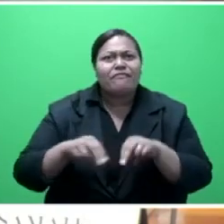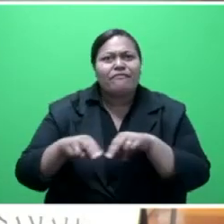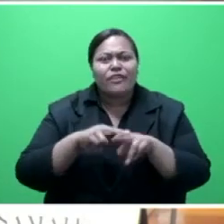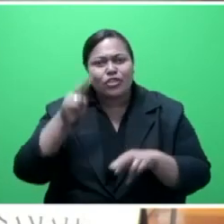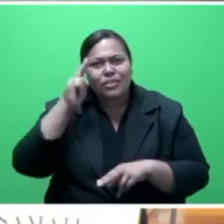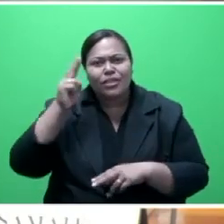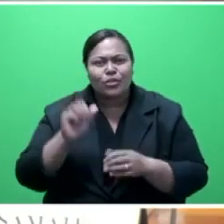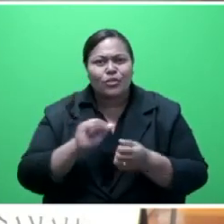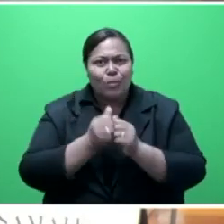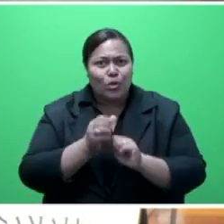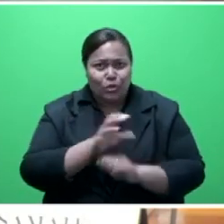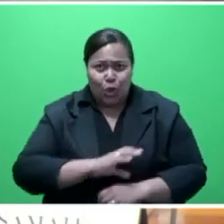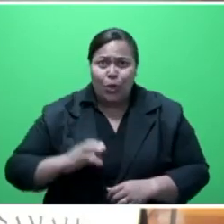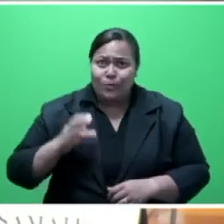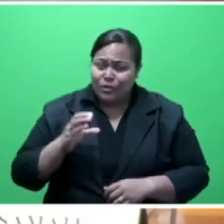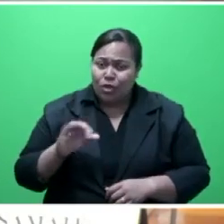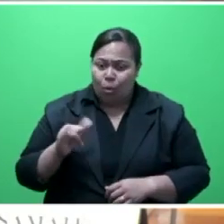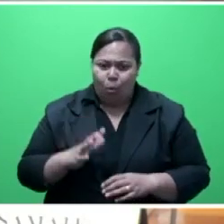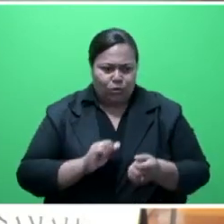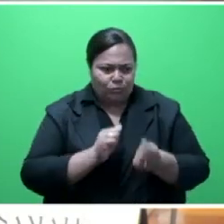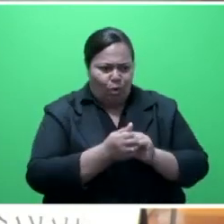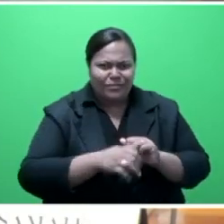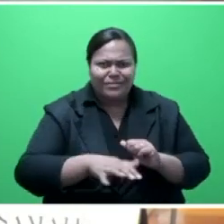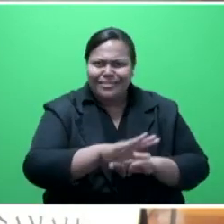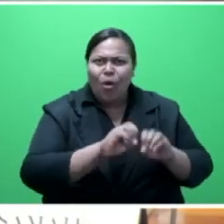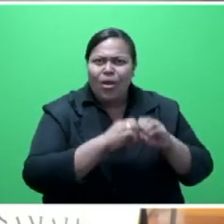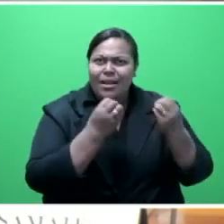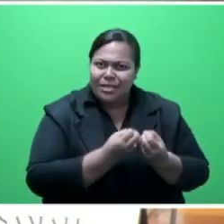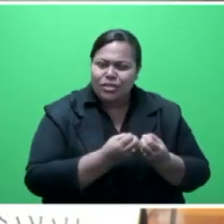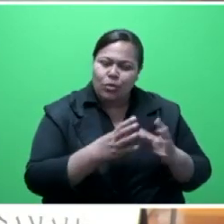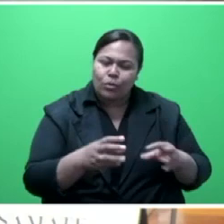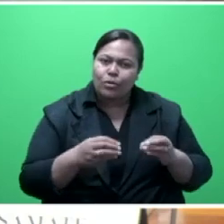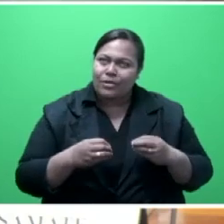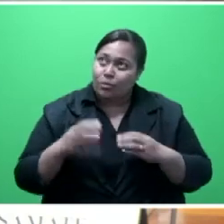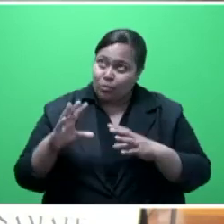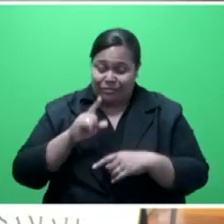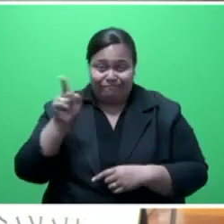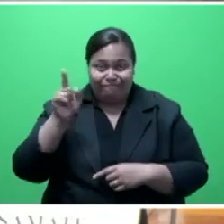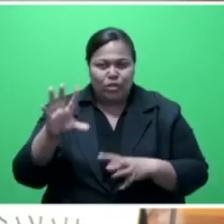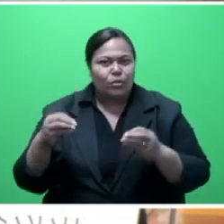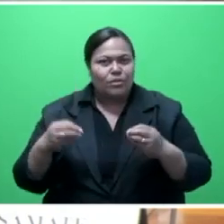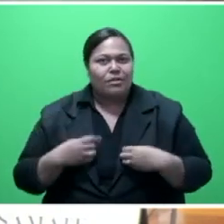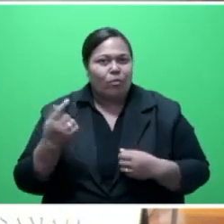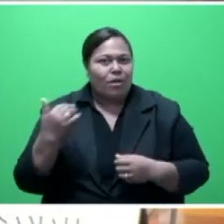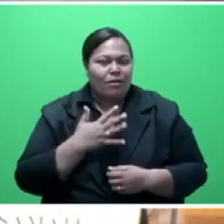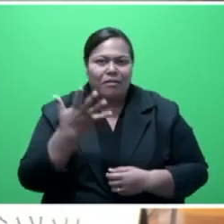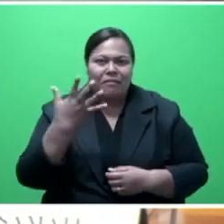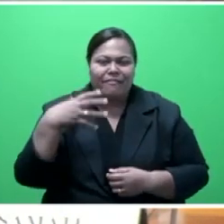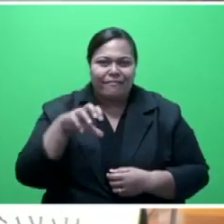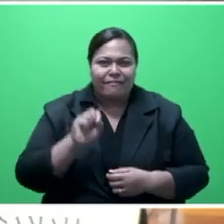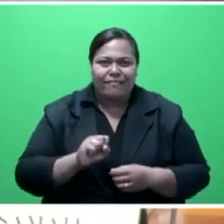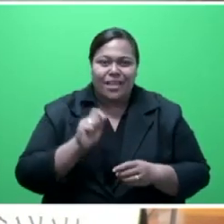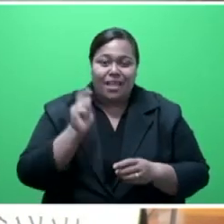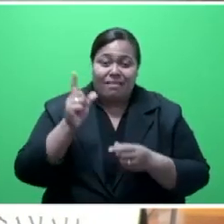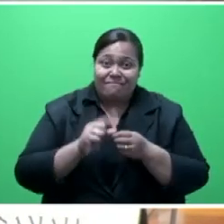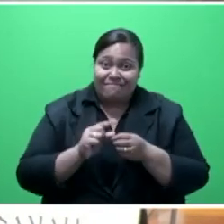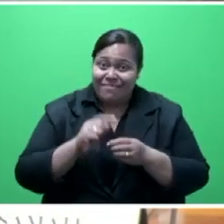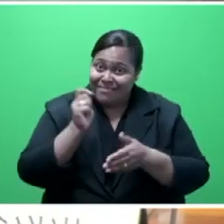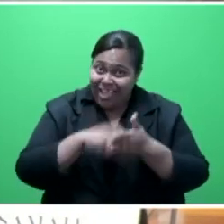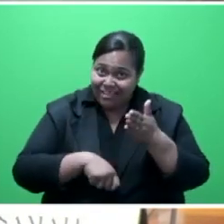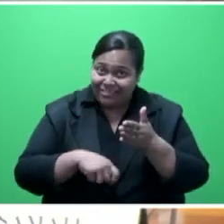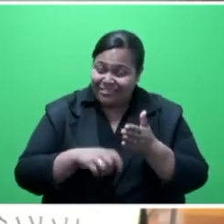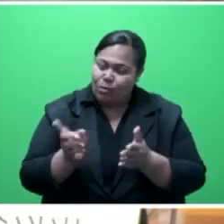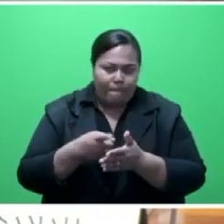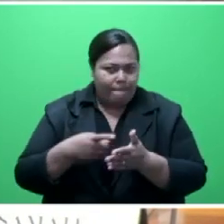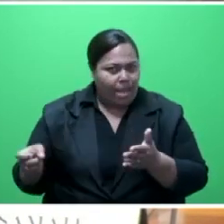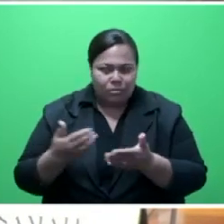a recognized entity or sporting entity, will receive a 150% tax deduction with no threshold. The 10,000 minimum